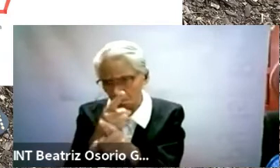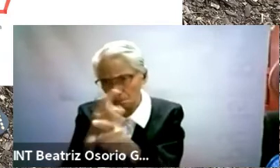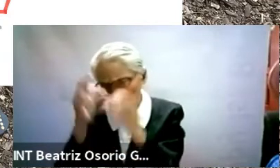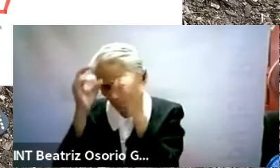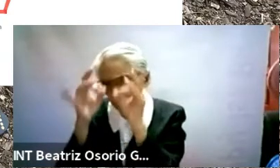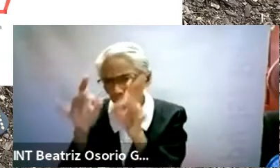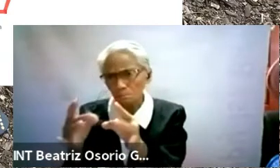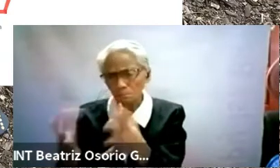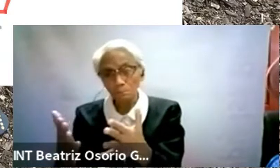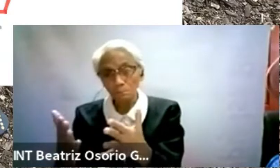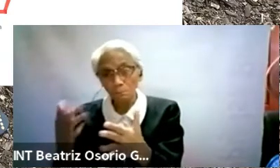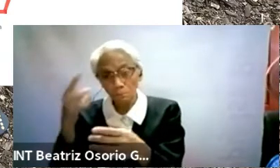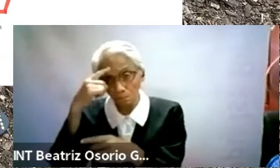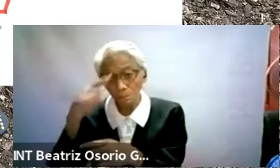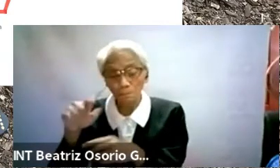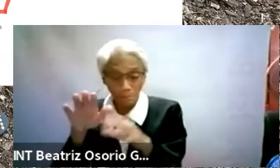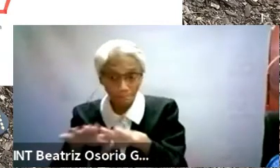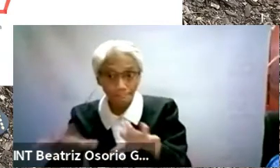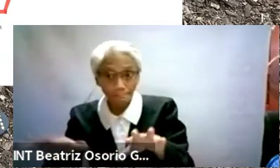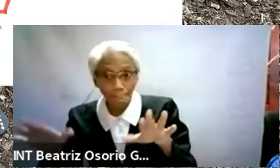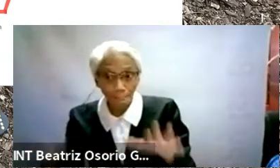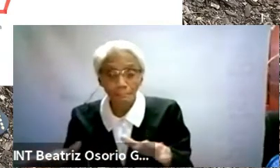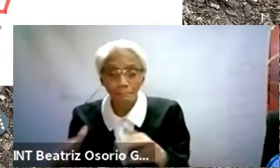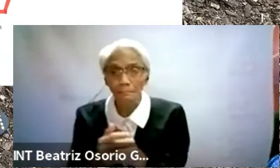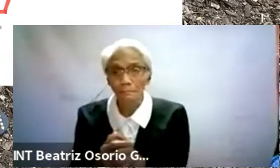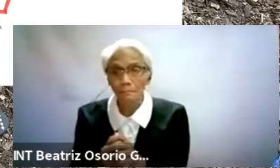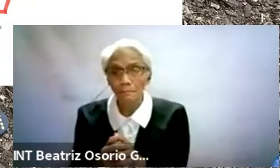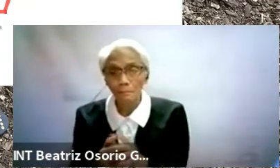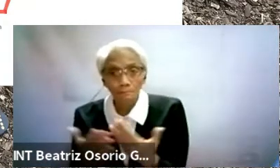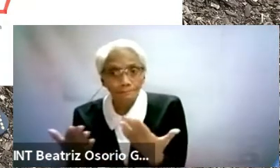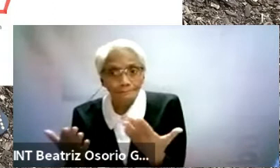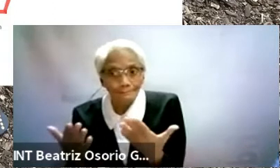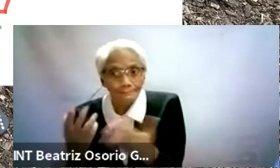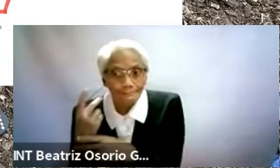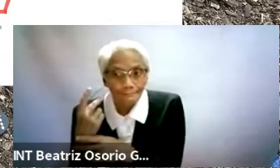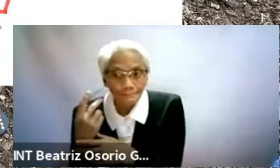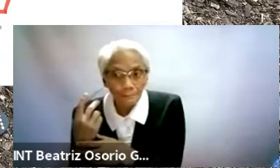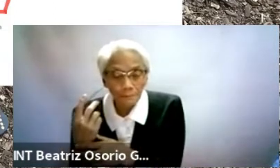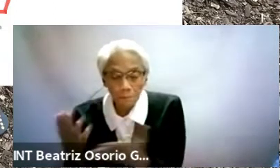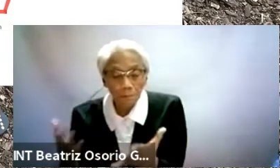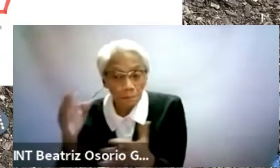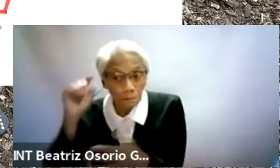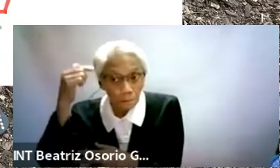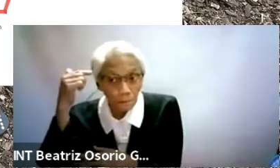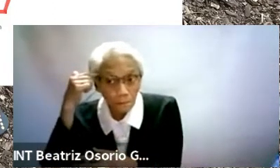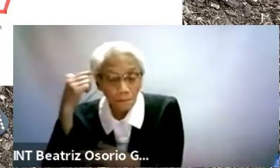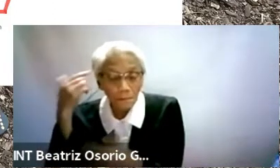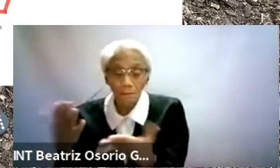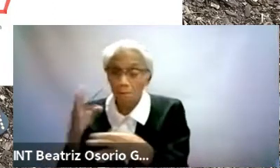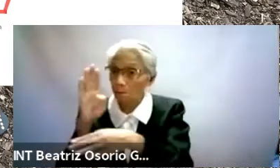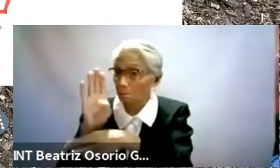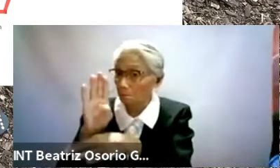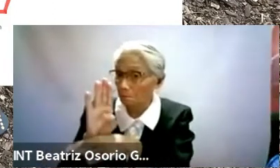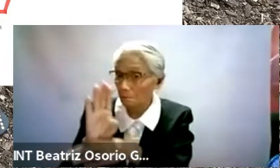children are rights holders, and to find ways that the both governments, but also businesses and